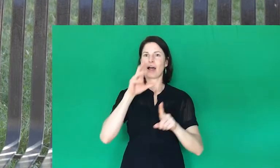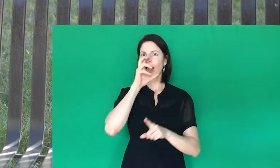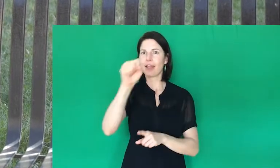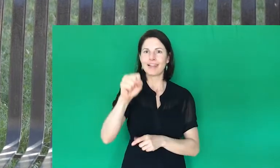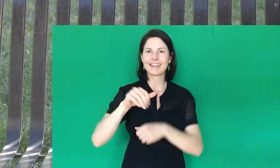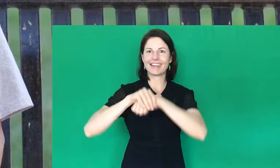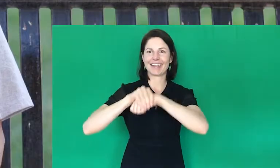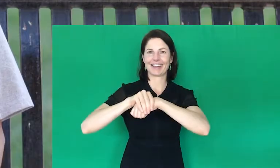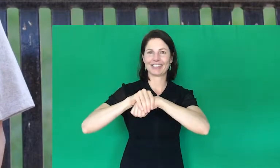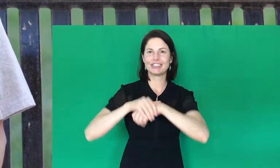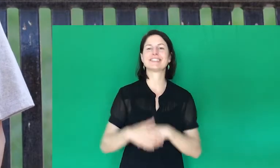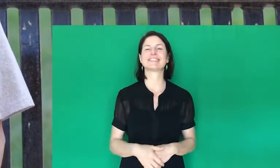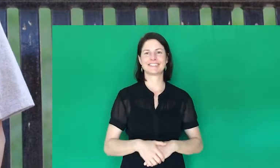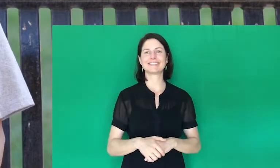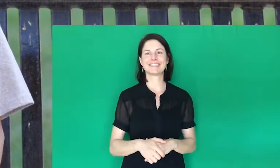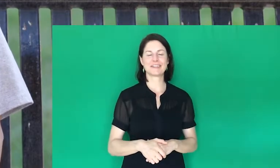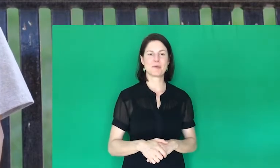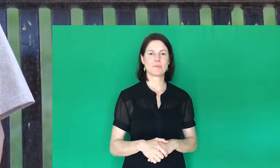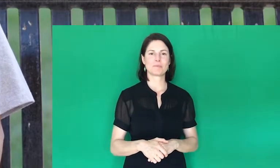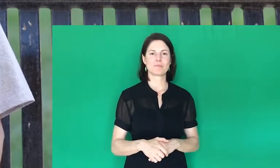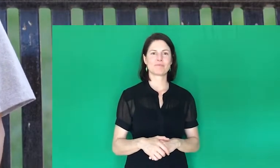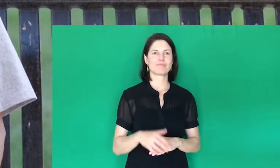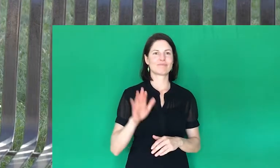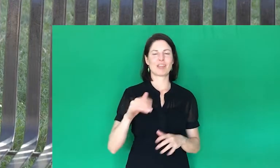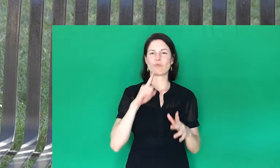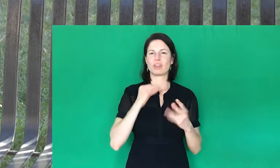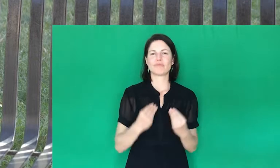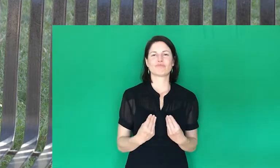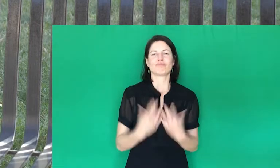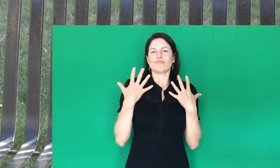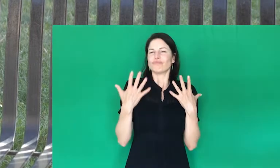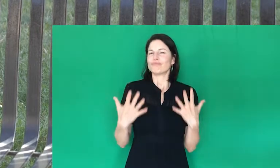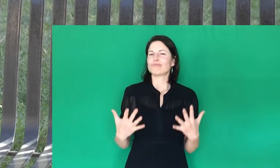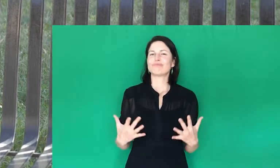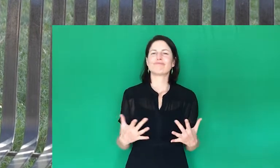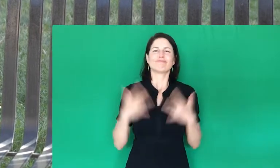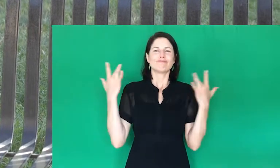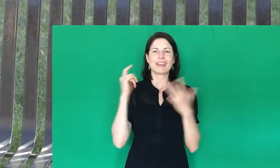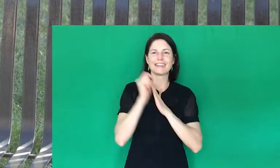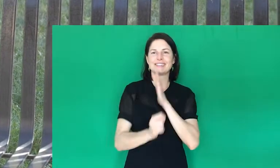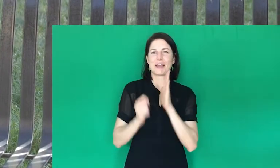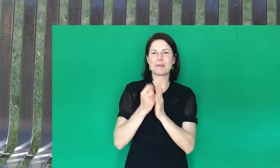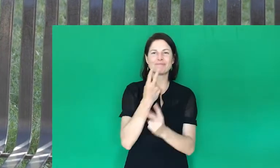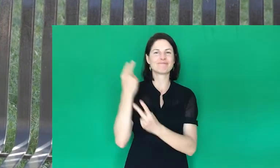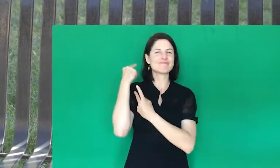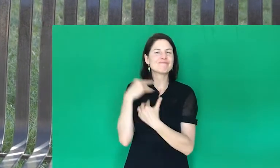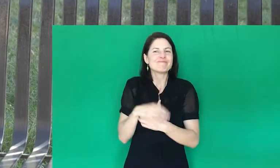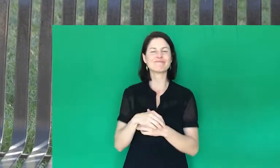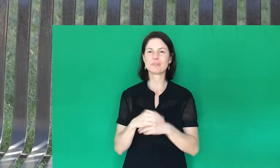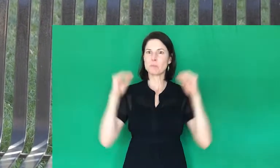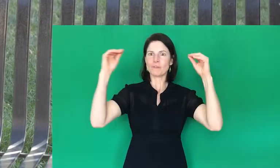I loved English. It was the most enlightening and exciting time of my life. I loved